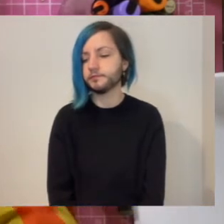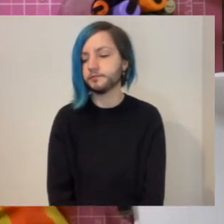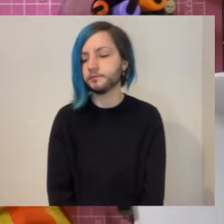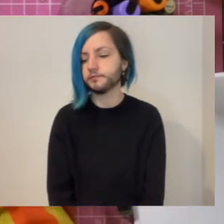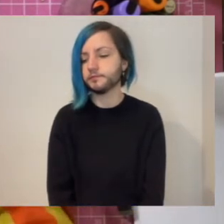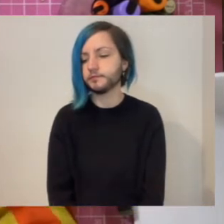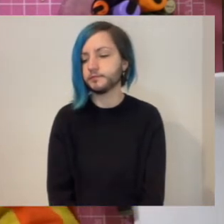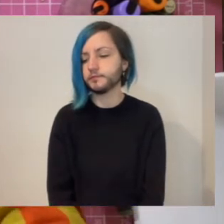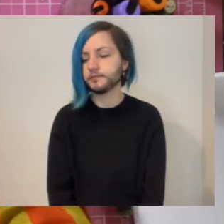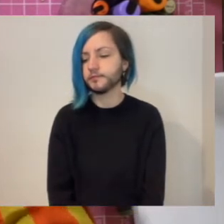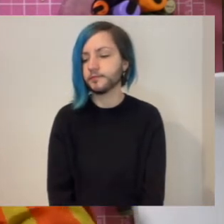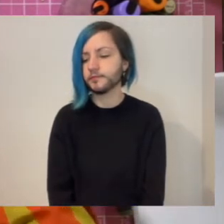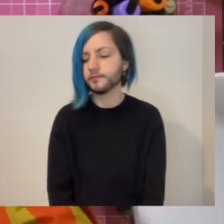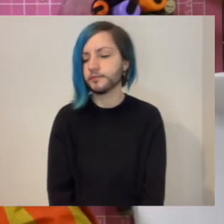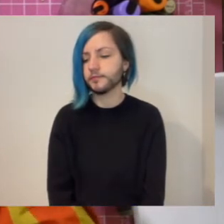so.